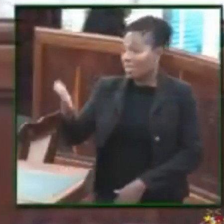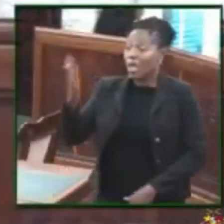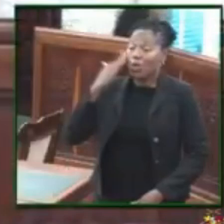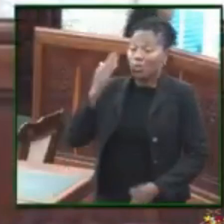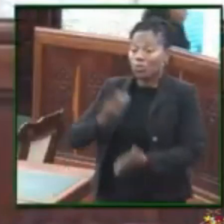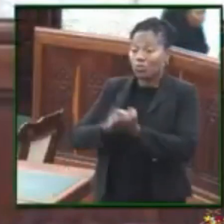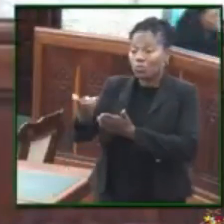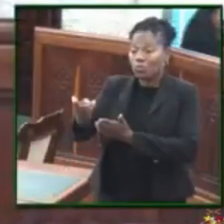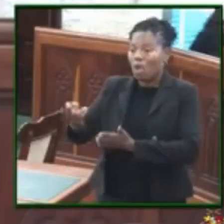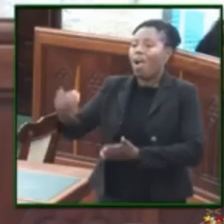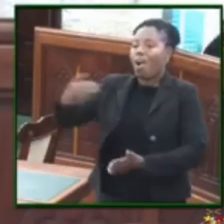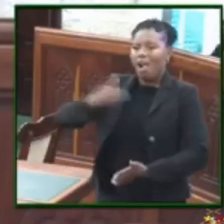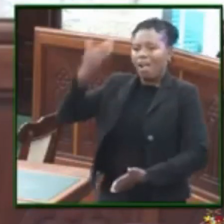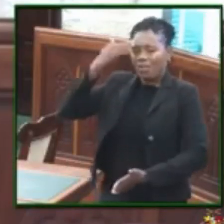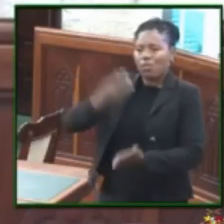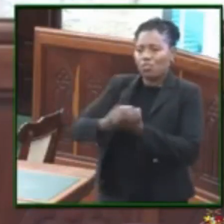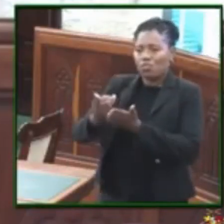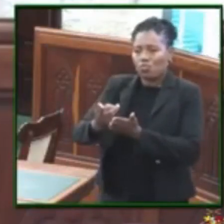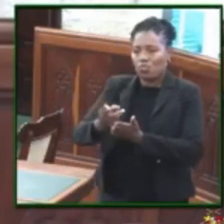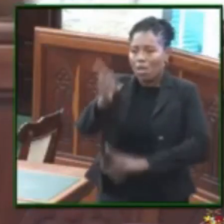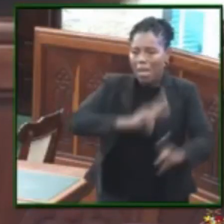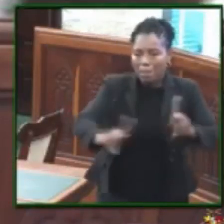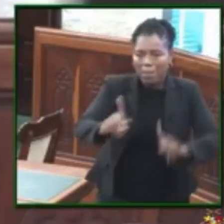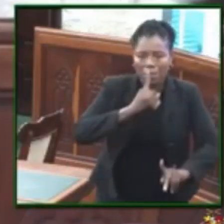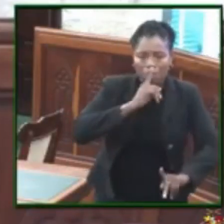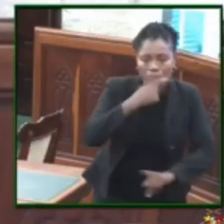And if I hear any bad behavior,